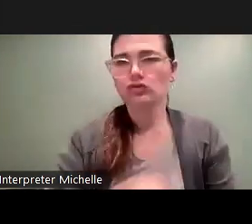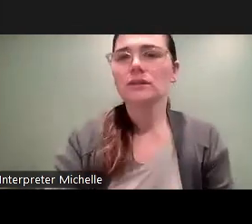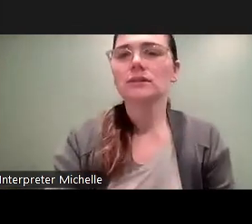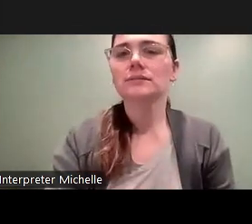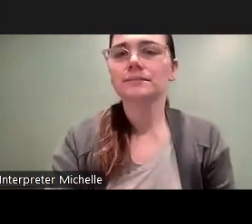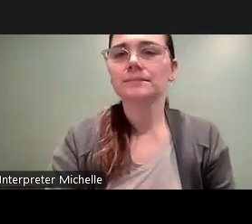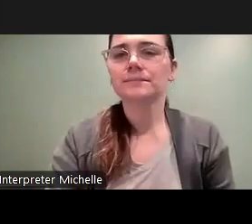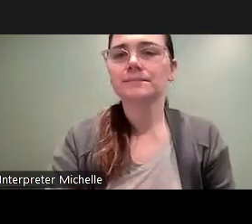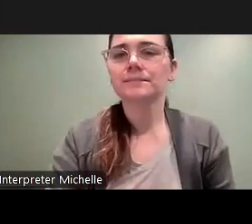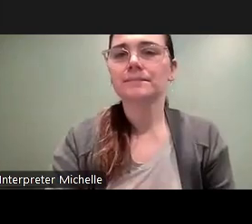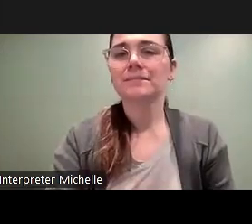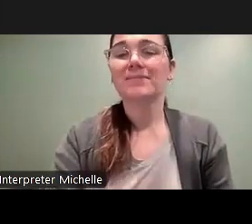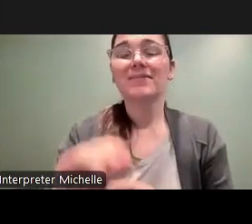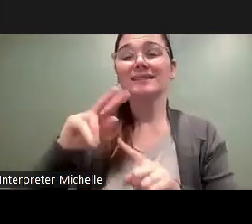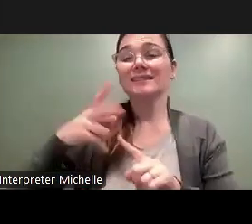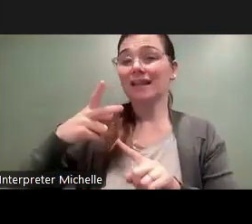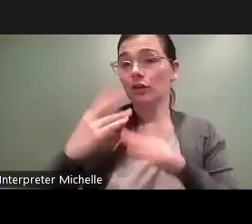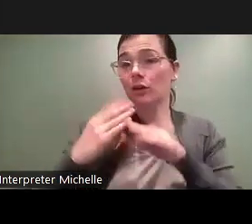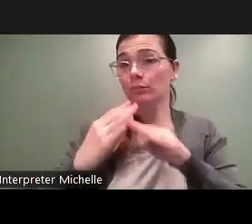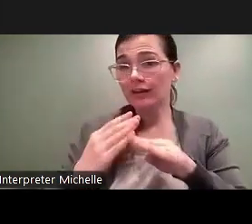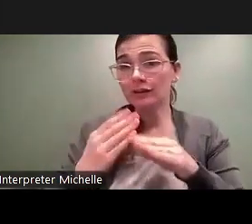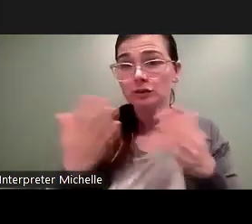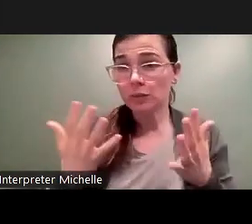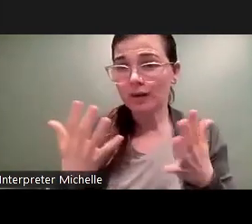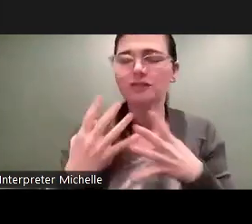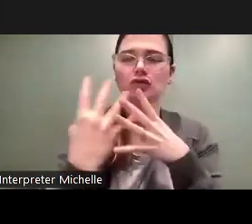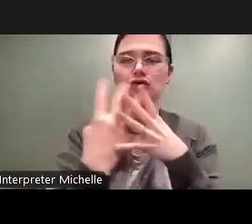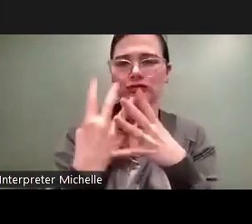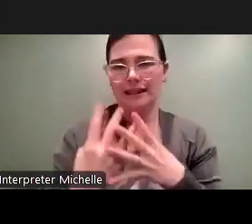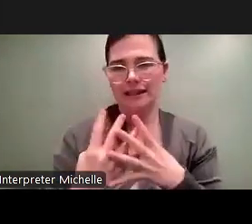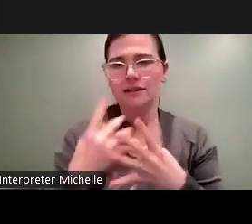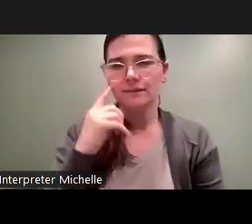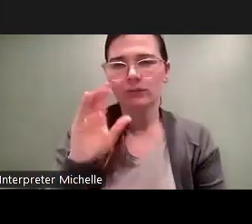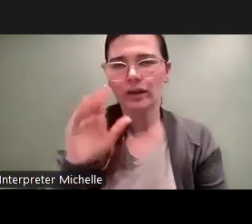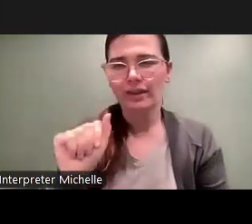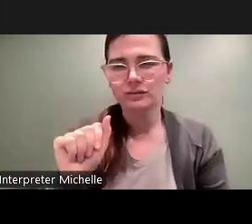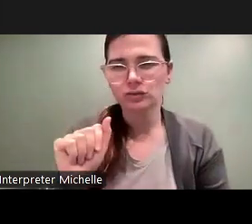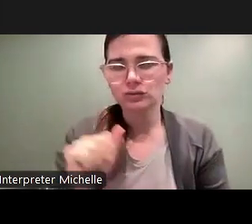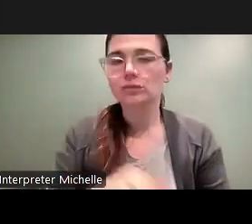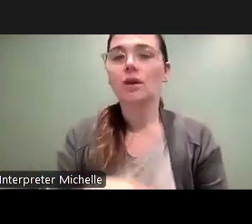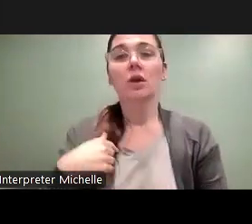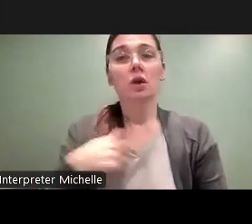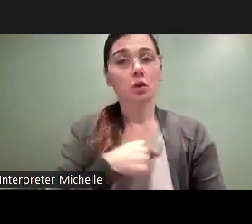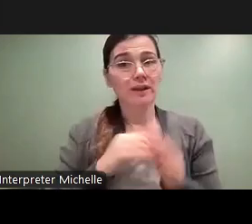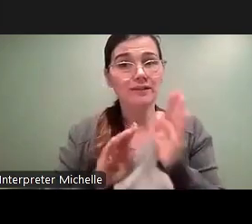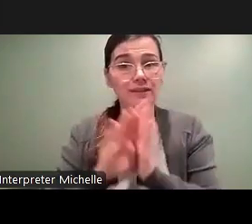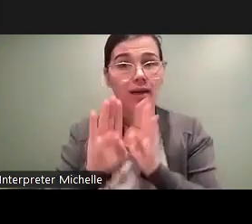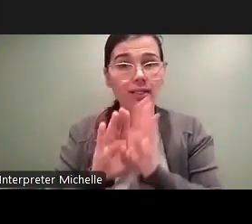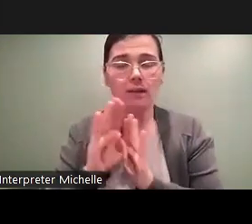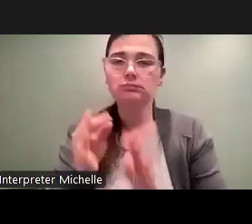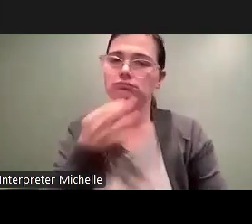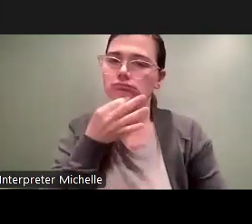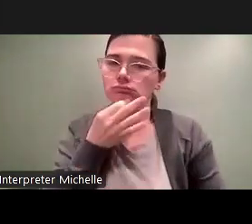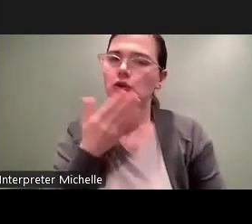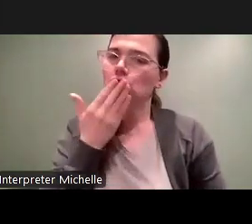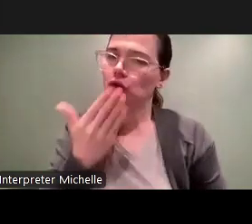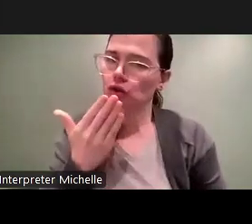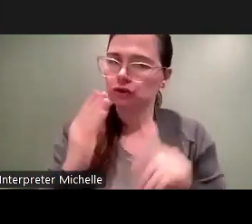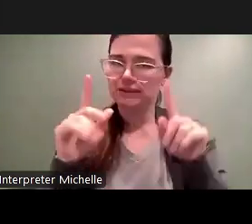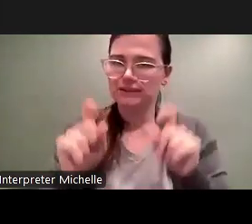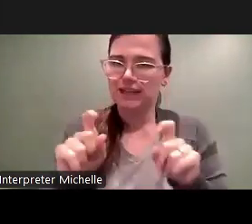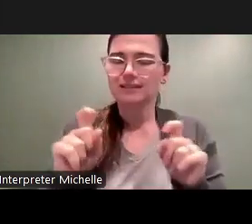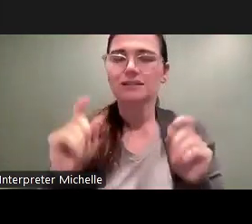cancer. And luckily, we developed a test for that is quite good as compared to a lot of other cancers that are out